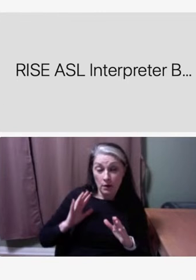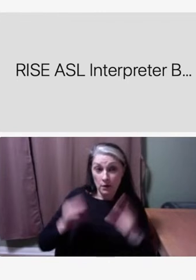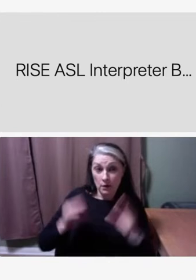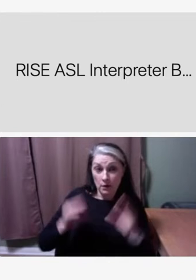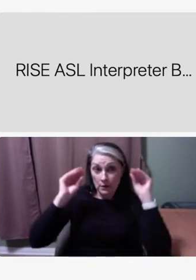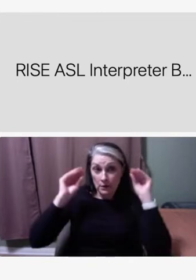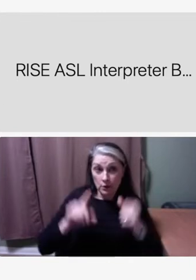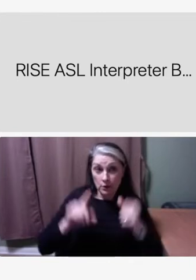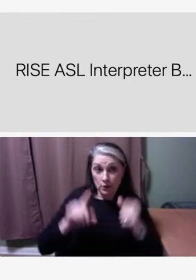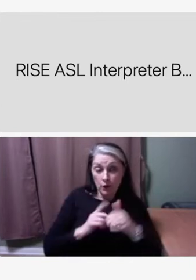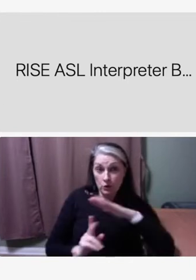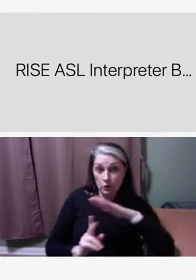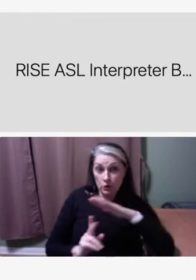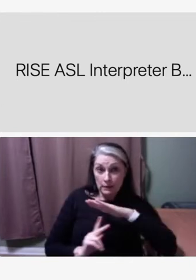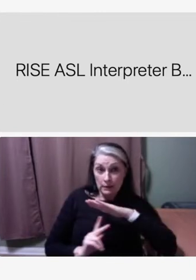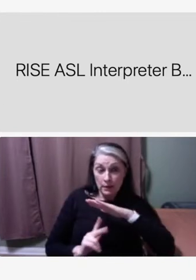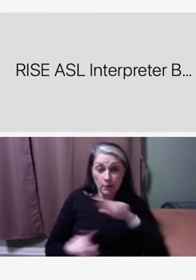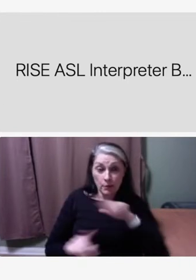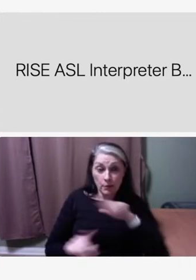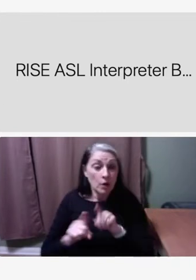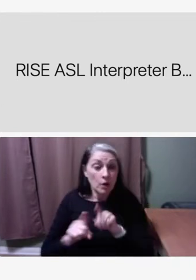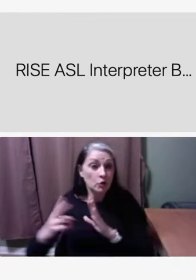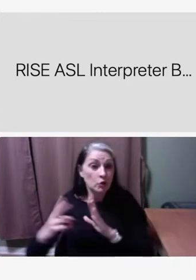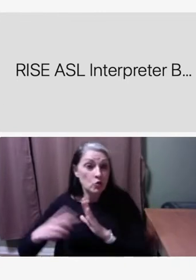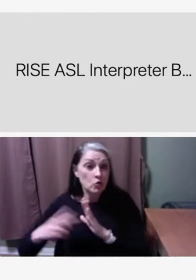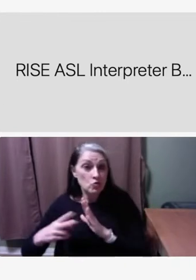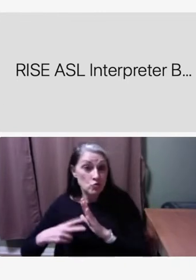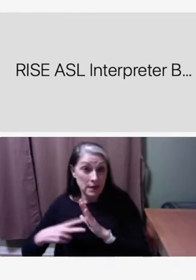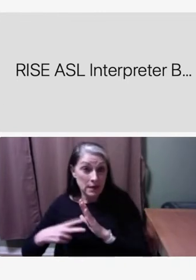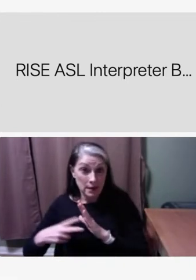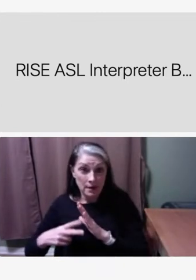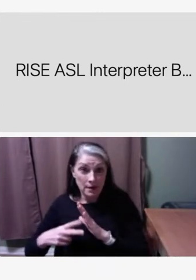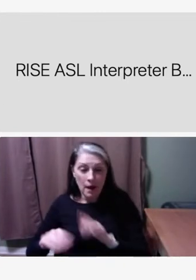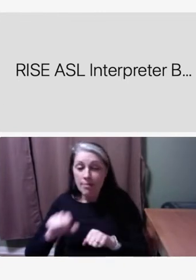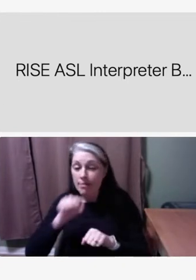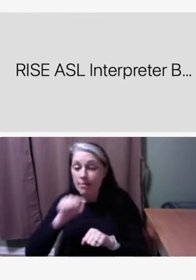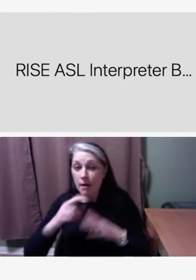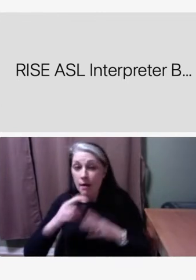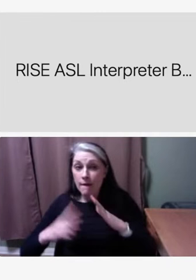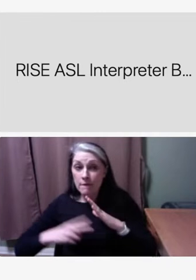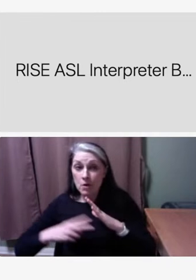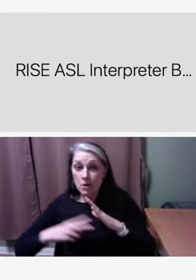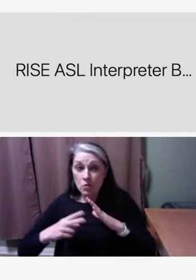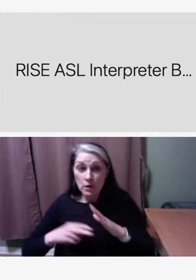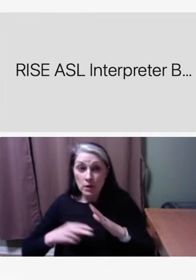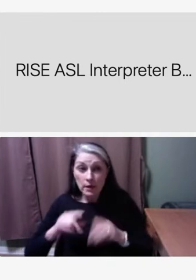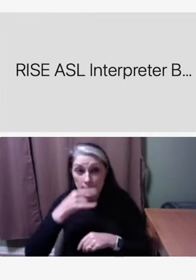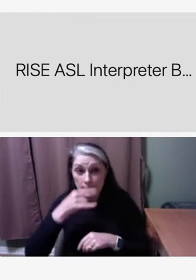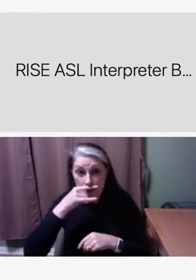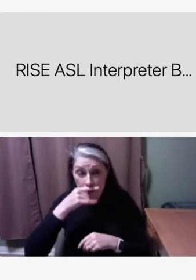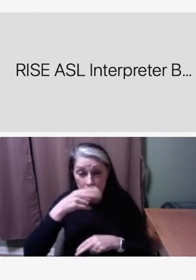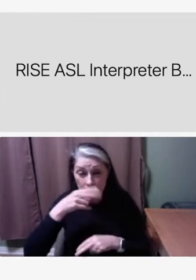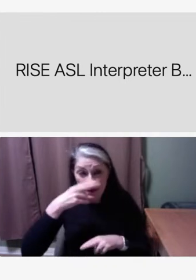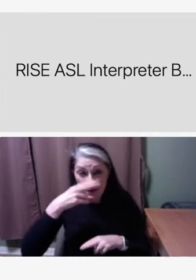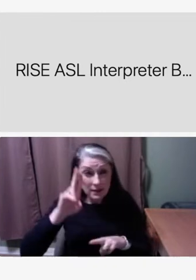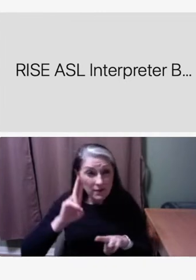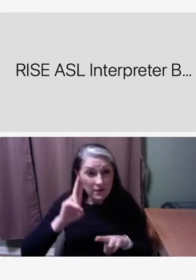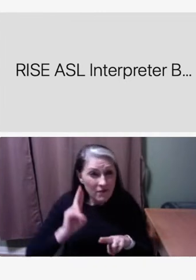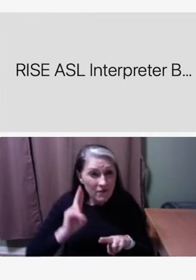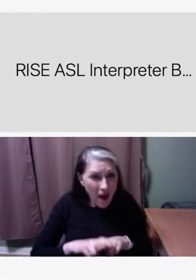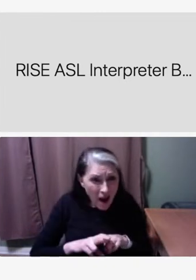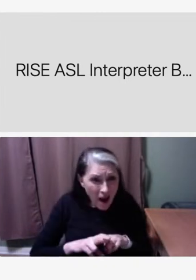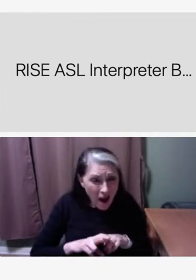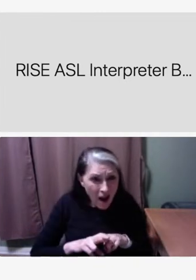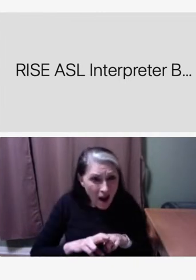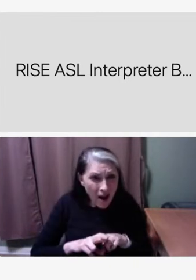too. I love to teach reading. So to go and read to kids is just, it's fun. I love to do it. So I'm hoping to see